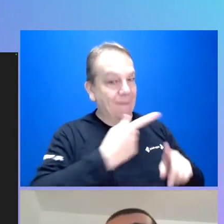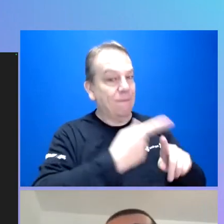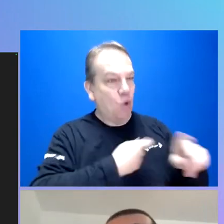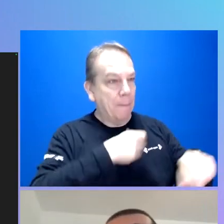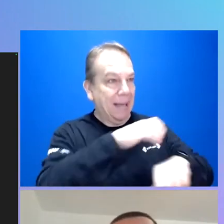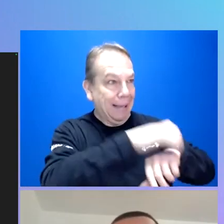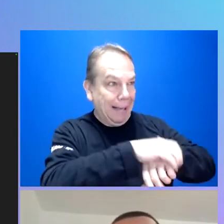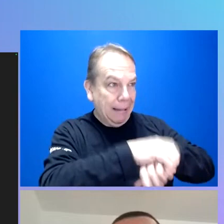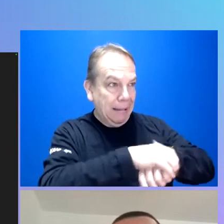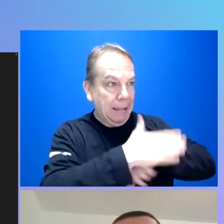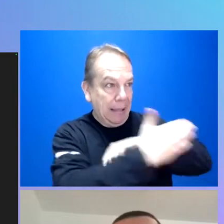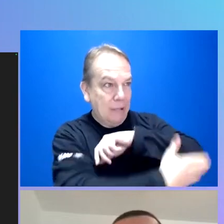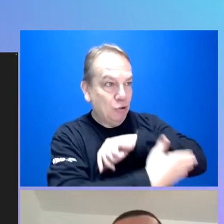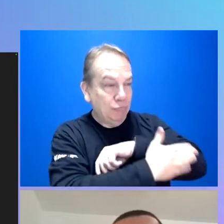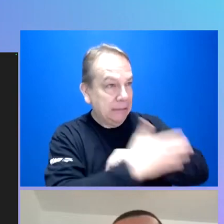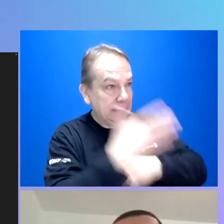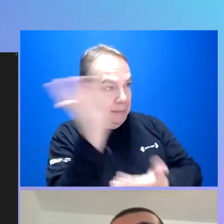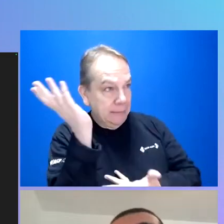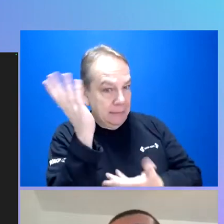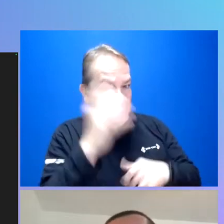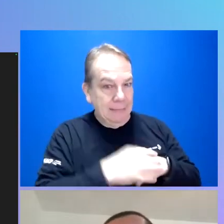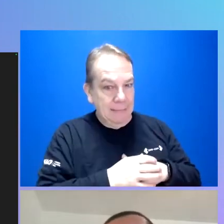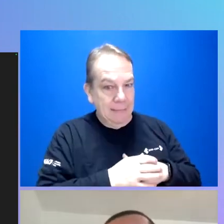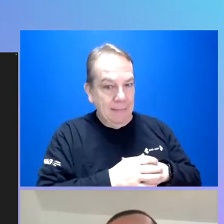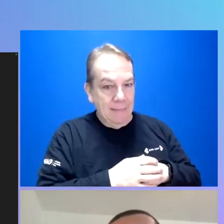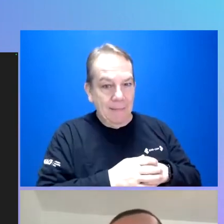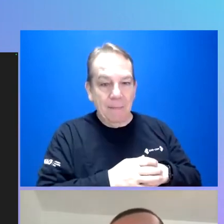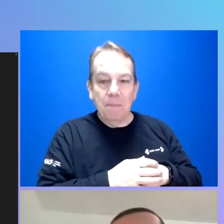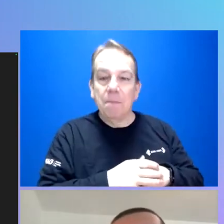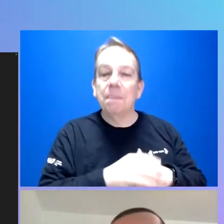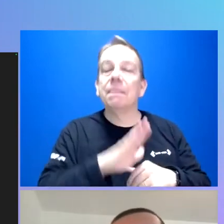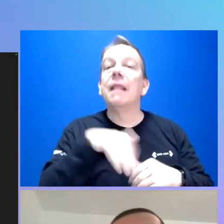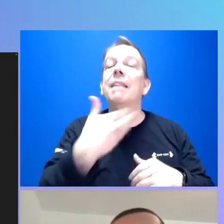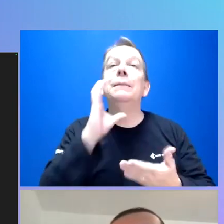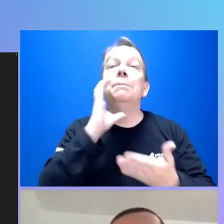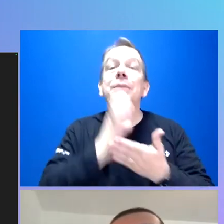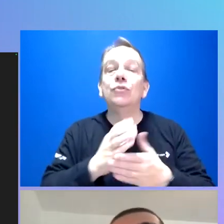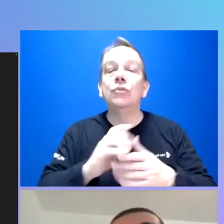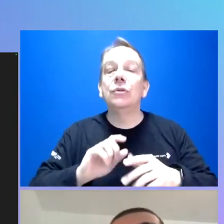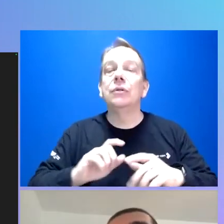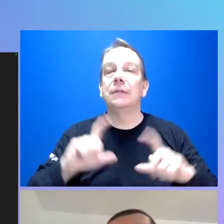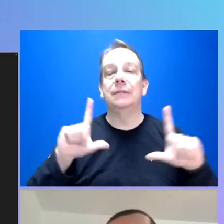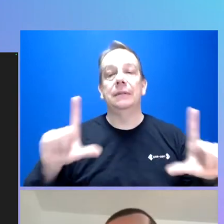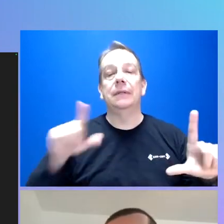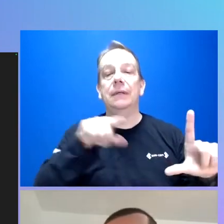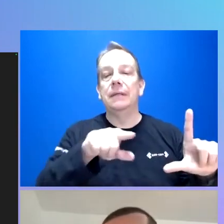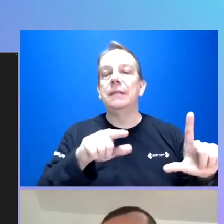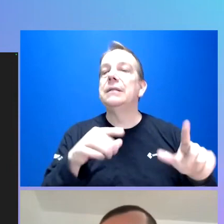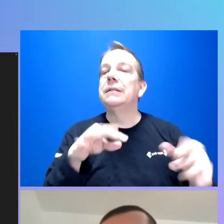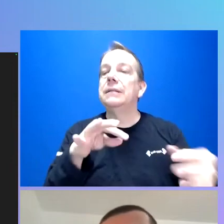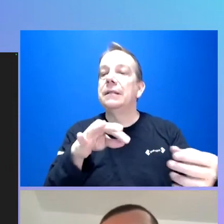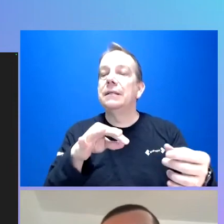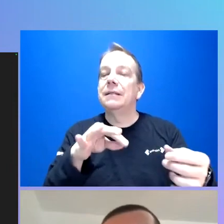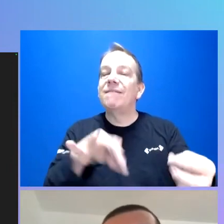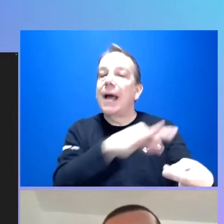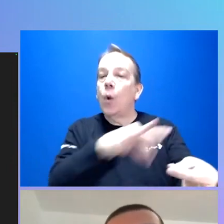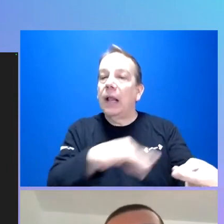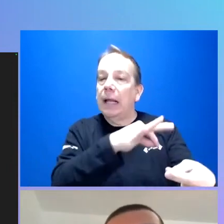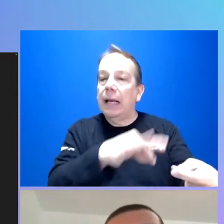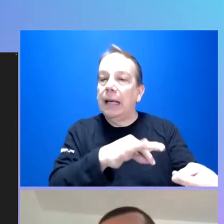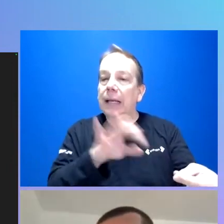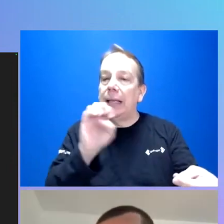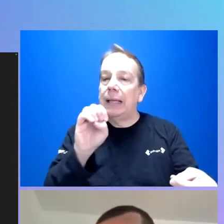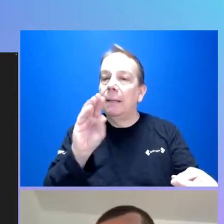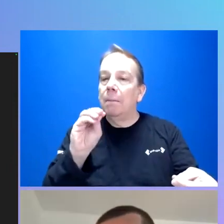from England. And pictured on this next slide is a very small emoji of a violin, which